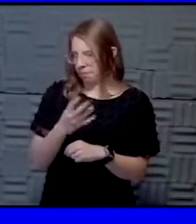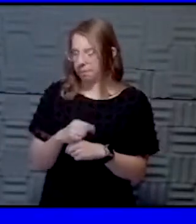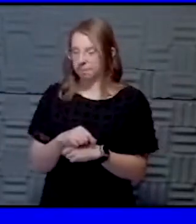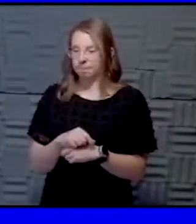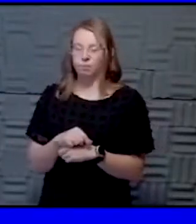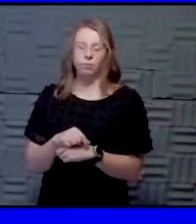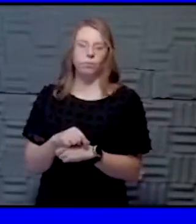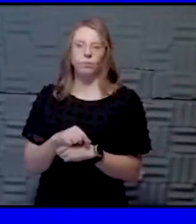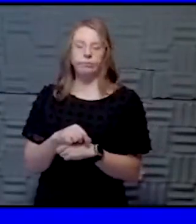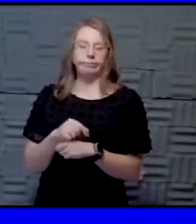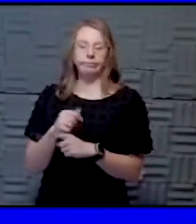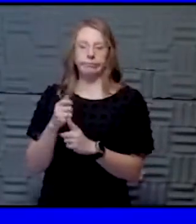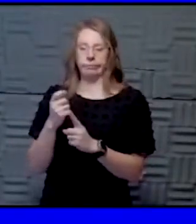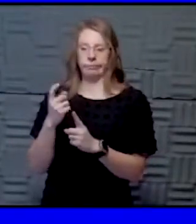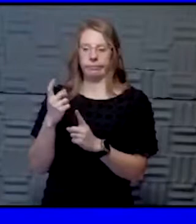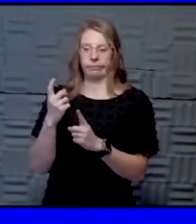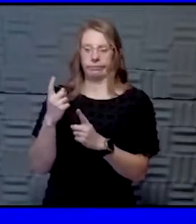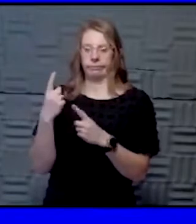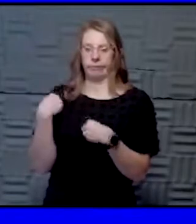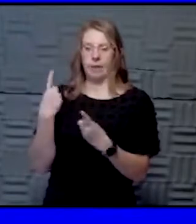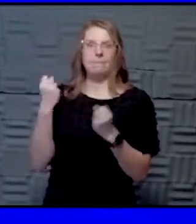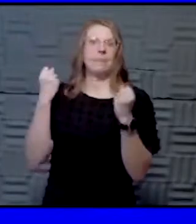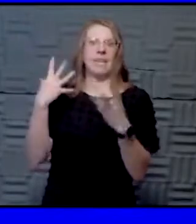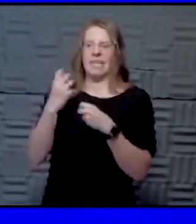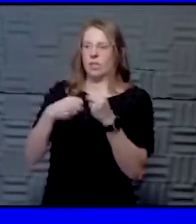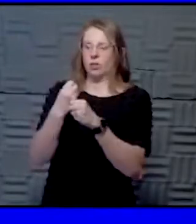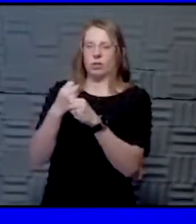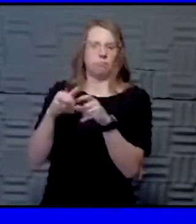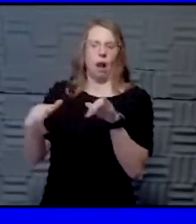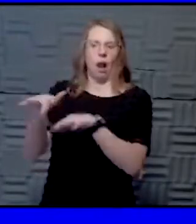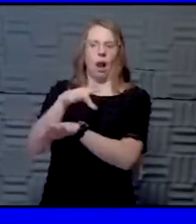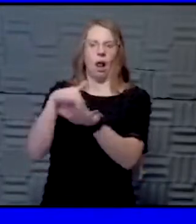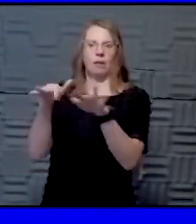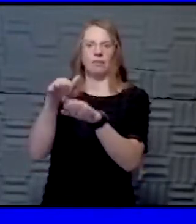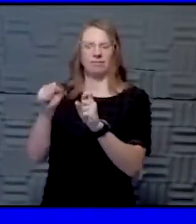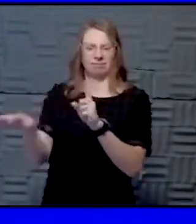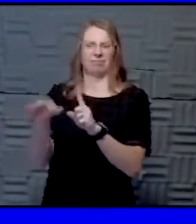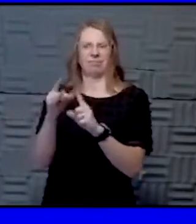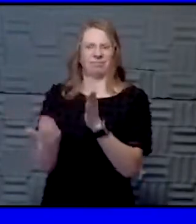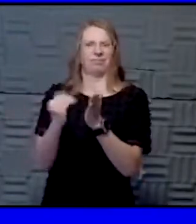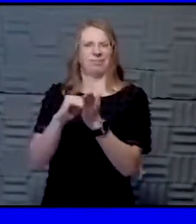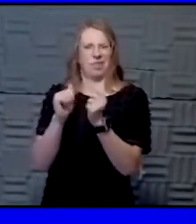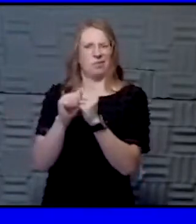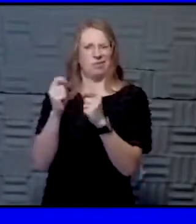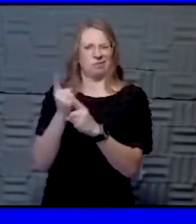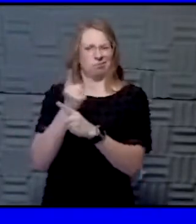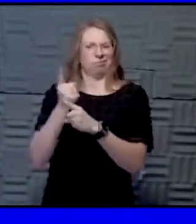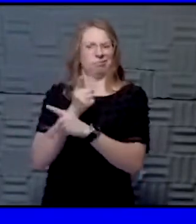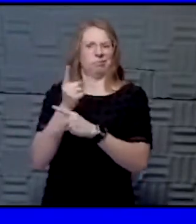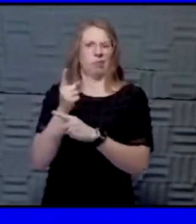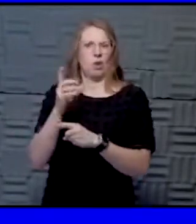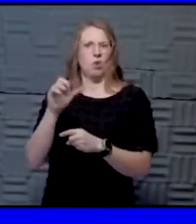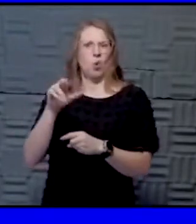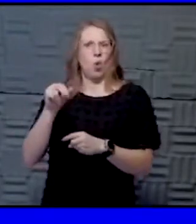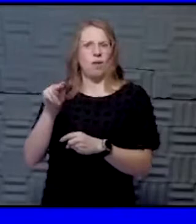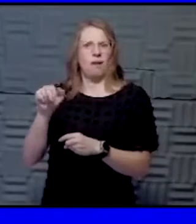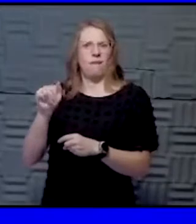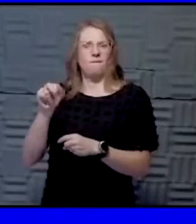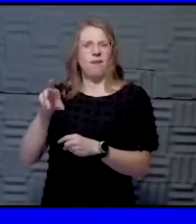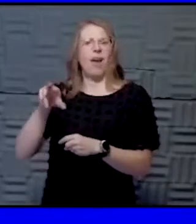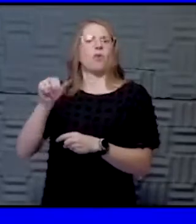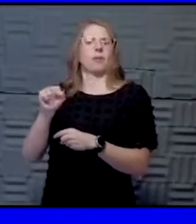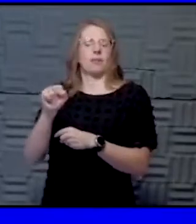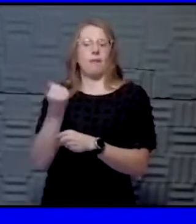have been circulating for hundreds of years, we know that you can get reinfected with those common coronaviruses, a few